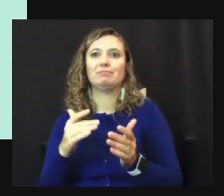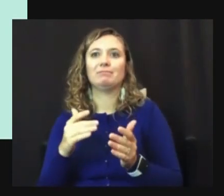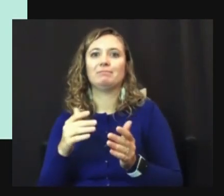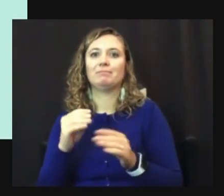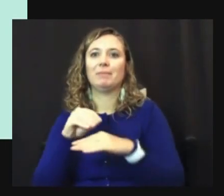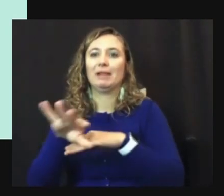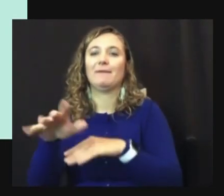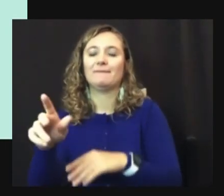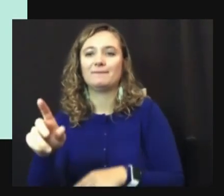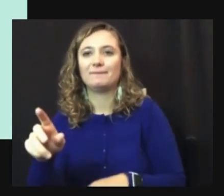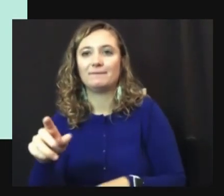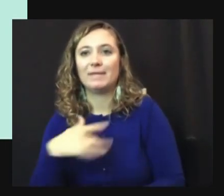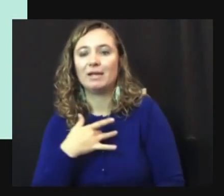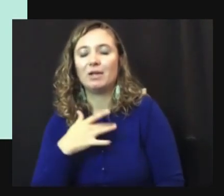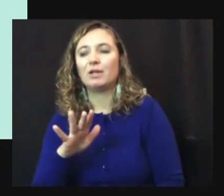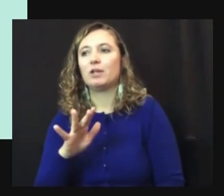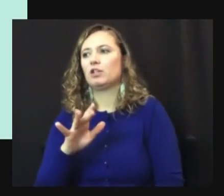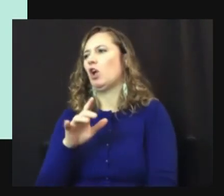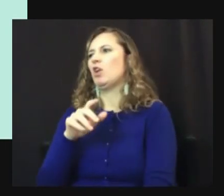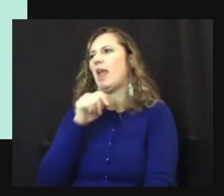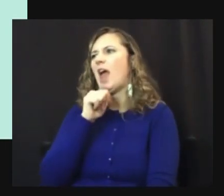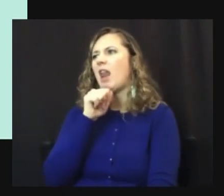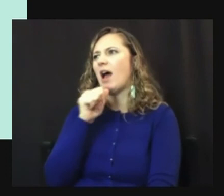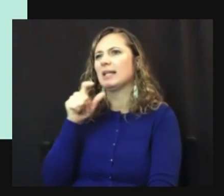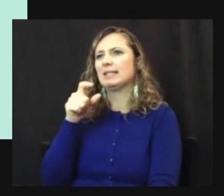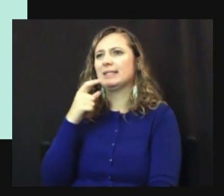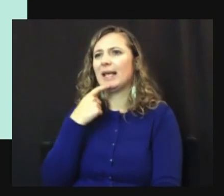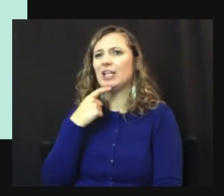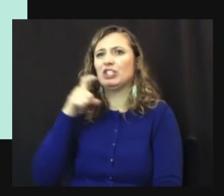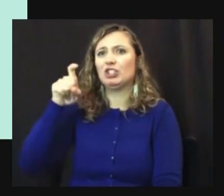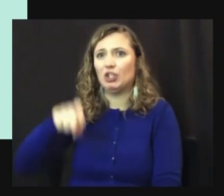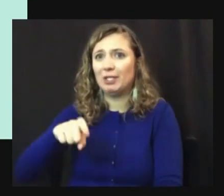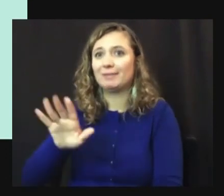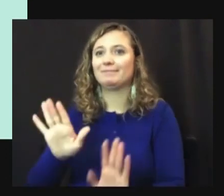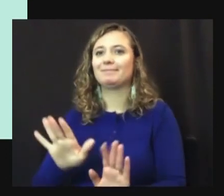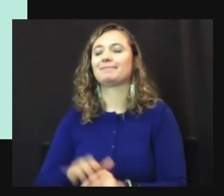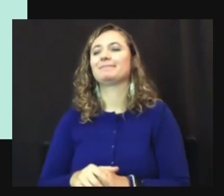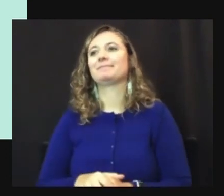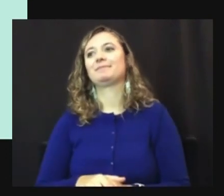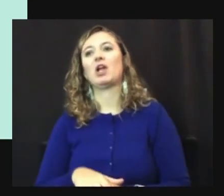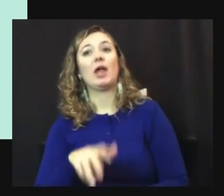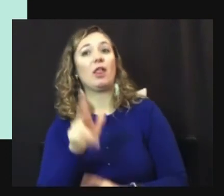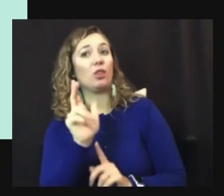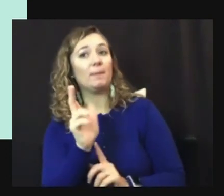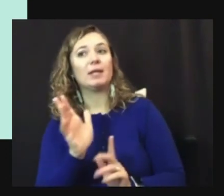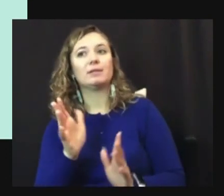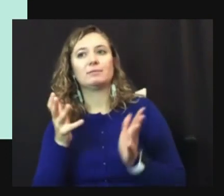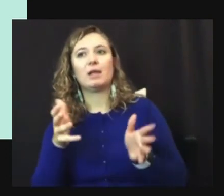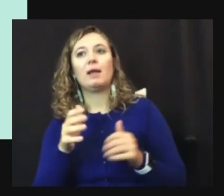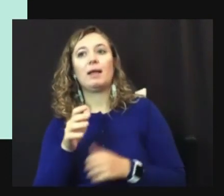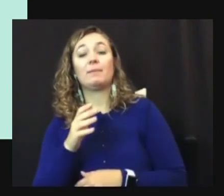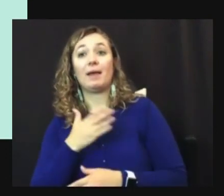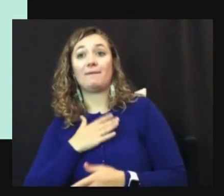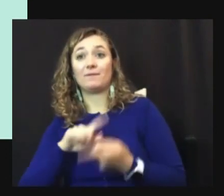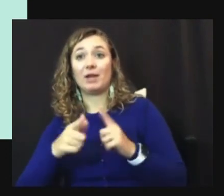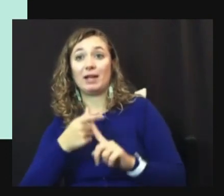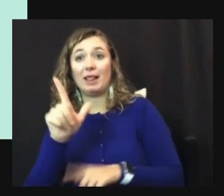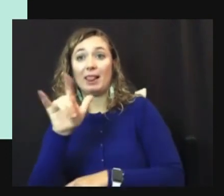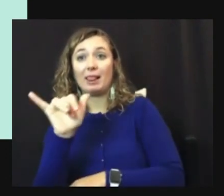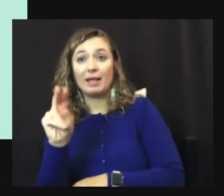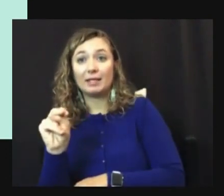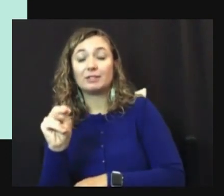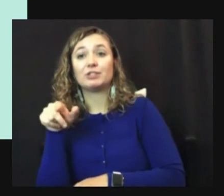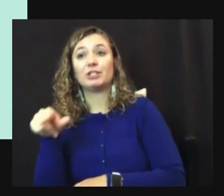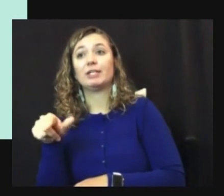anybody. Yeah, you do you. 3 minutes. We got 3 minutes. Yeah, this is my friend Lynn. Lynn is an autistic